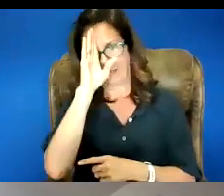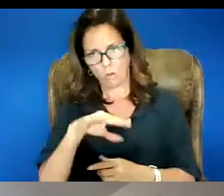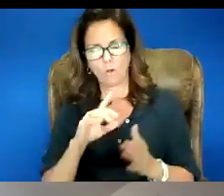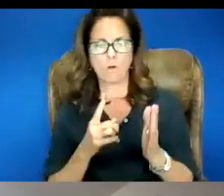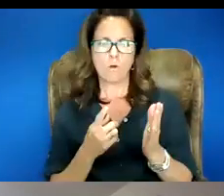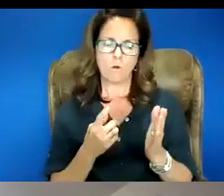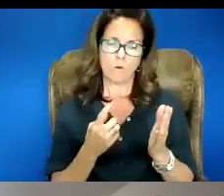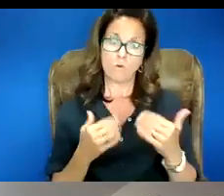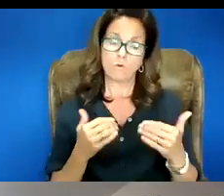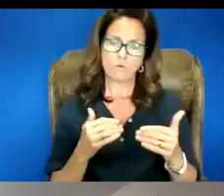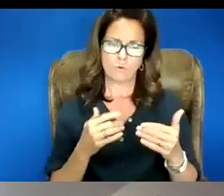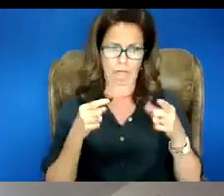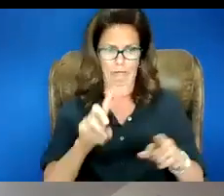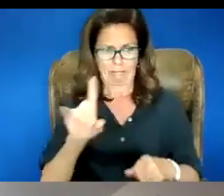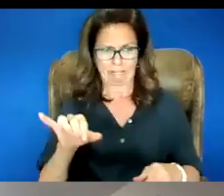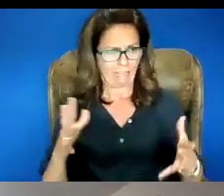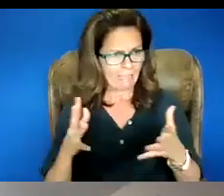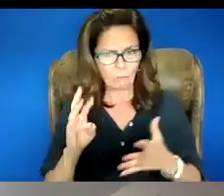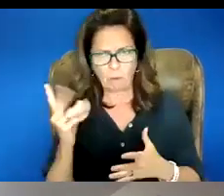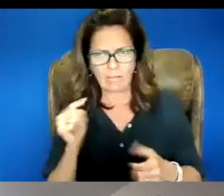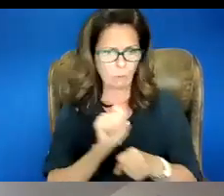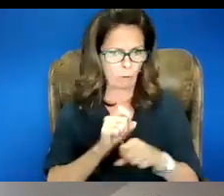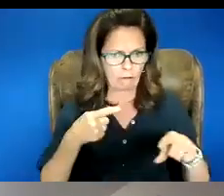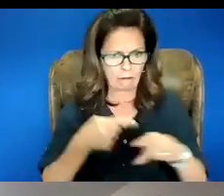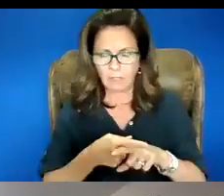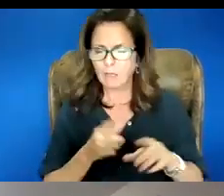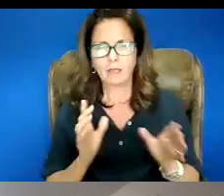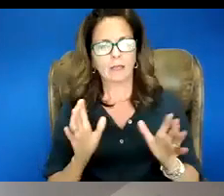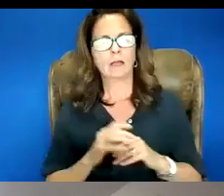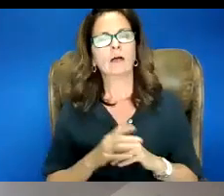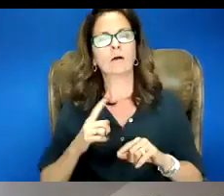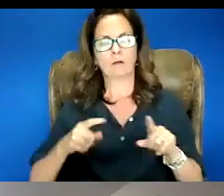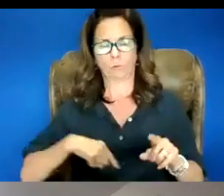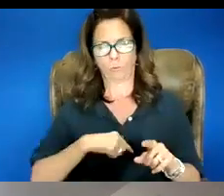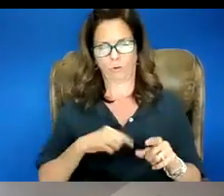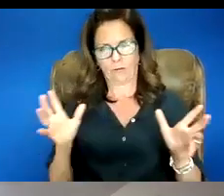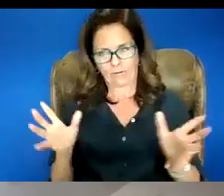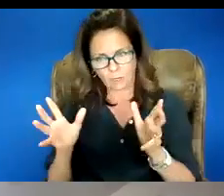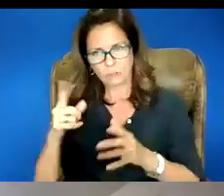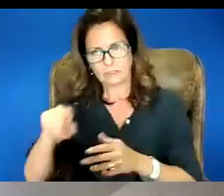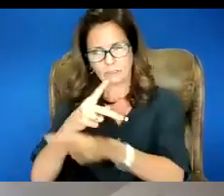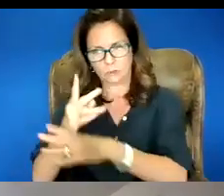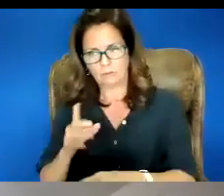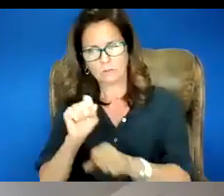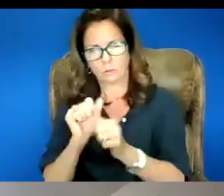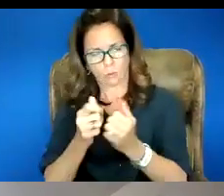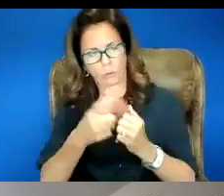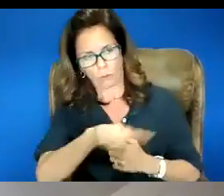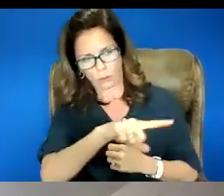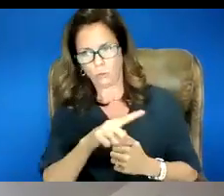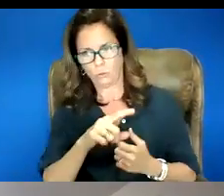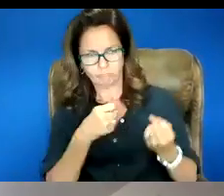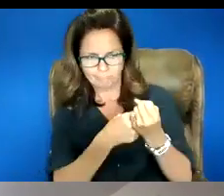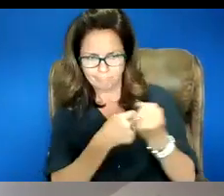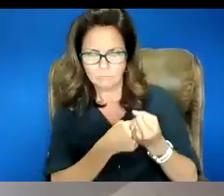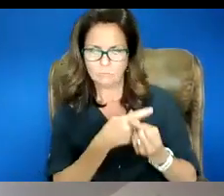might be difficult, we are encouraging supervisors to really work with you to make sure that you can